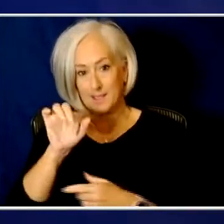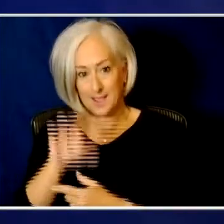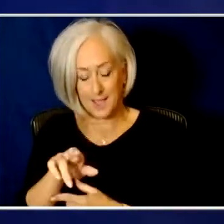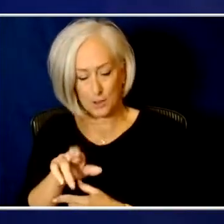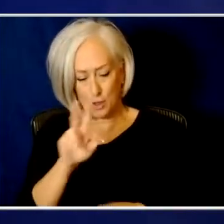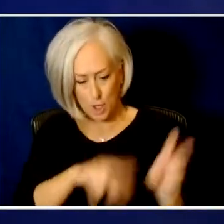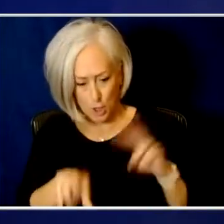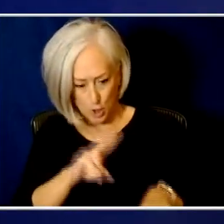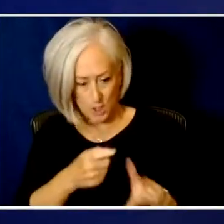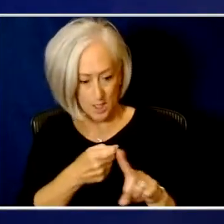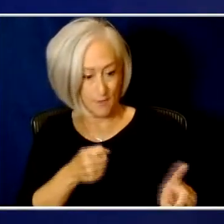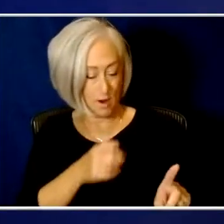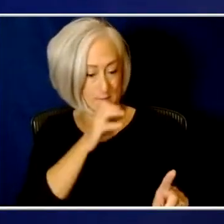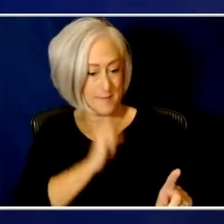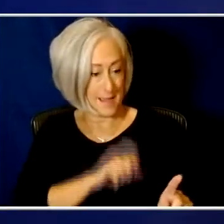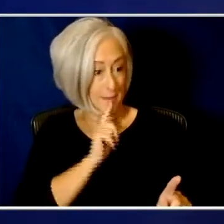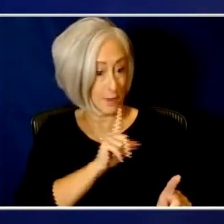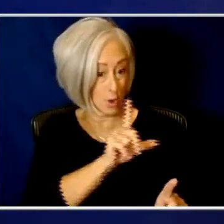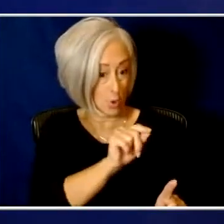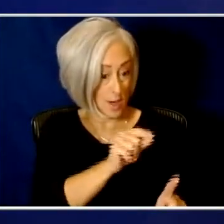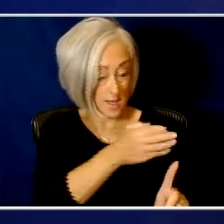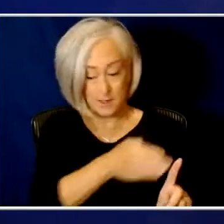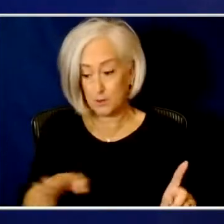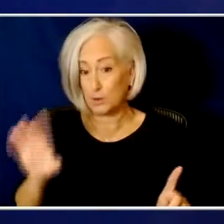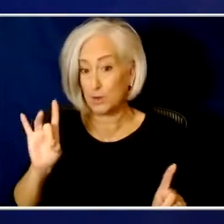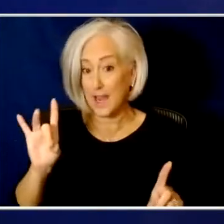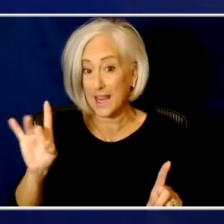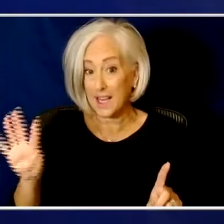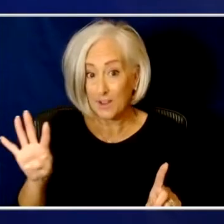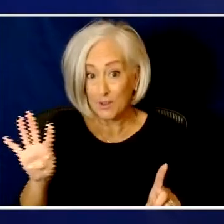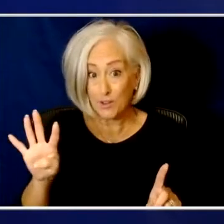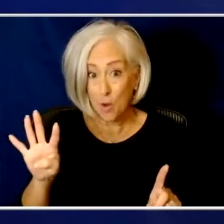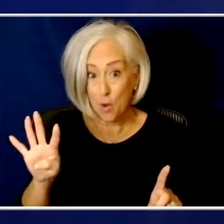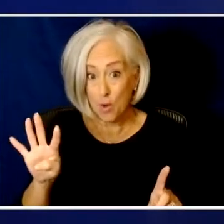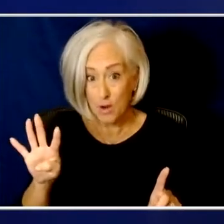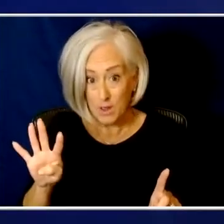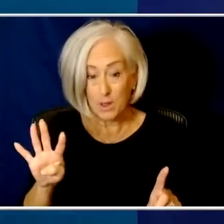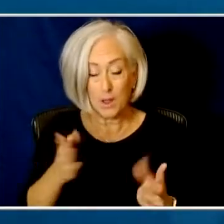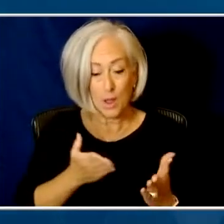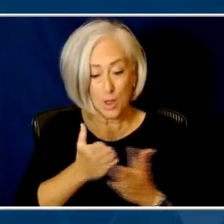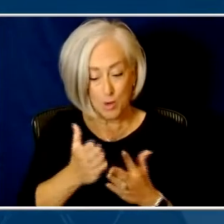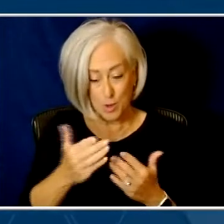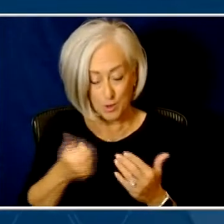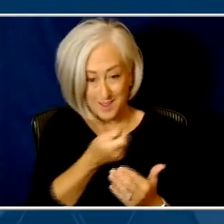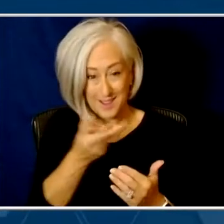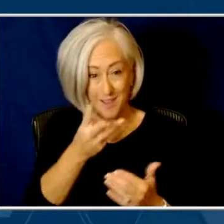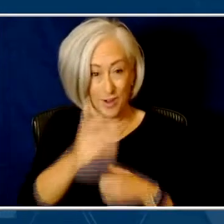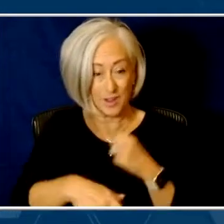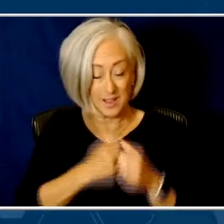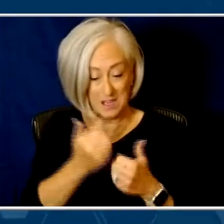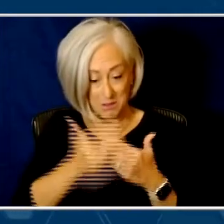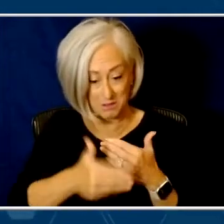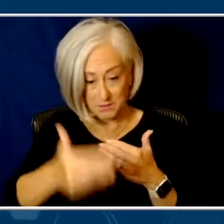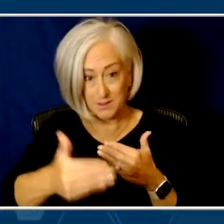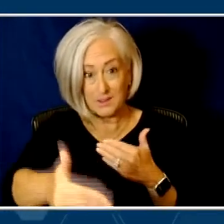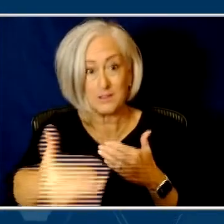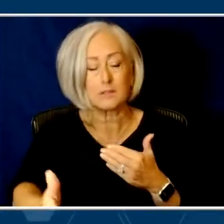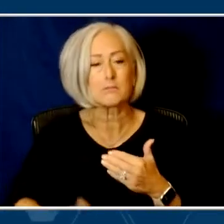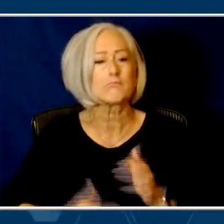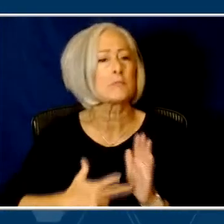of 20 to 84, spanning multiple years. So what is triple-negative